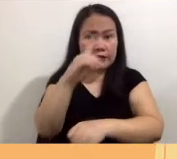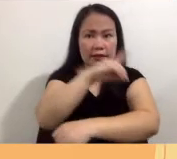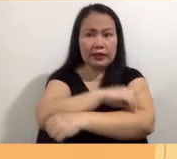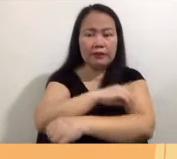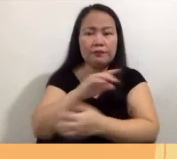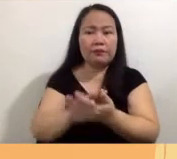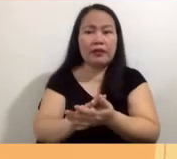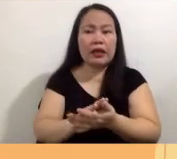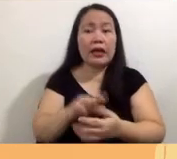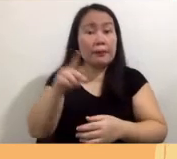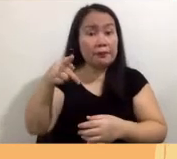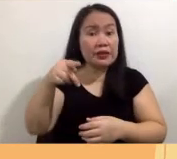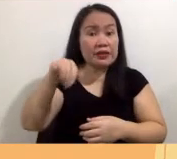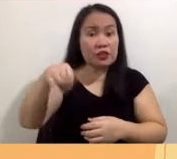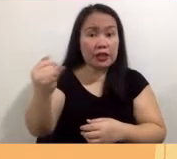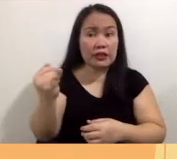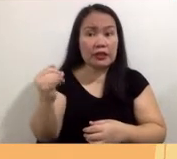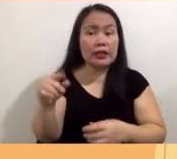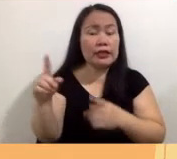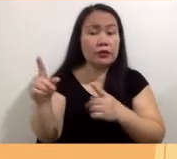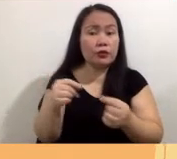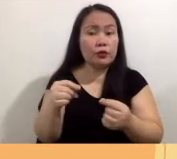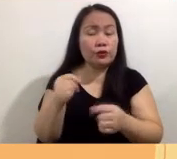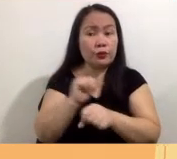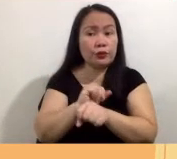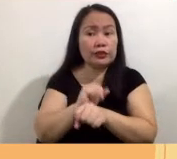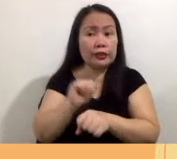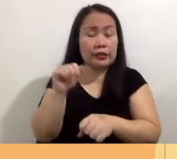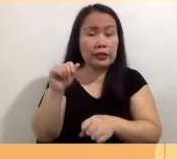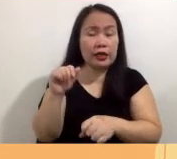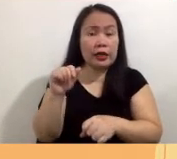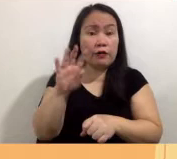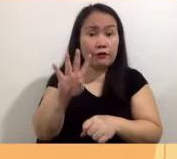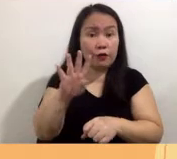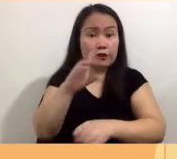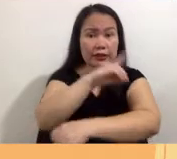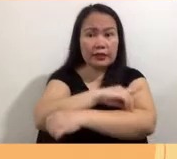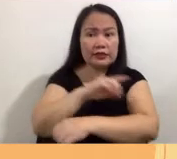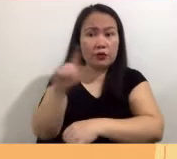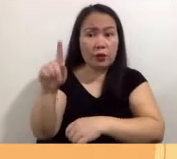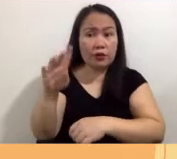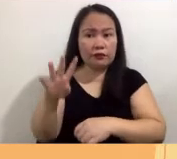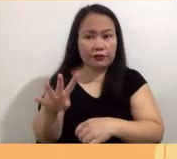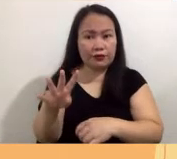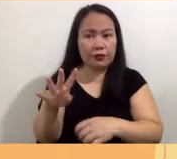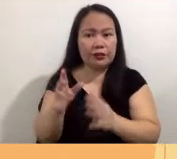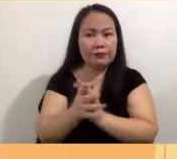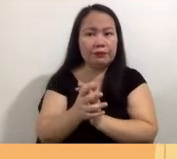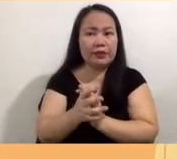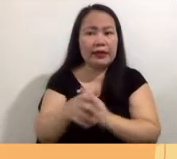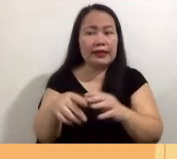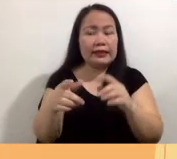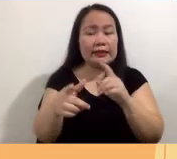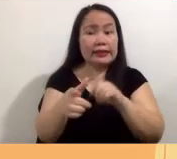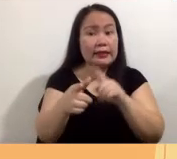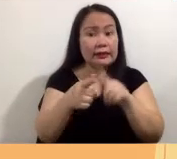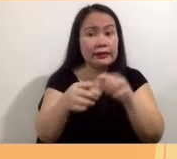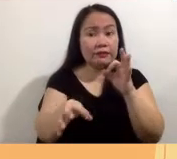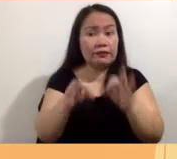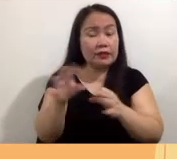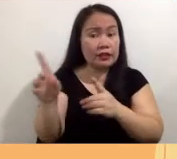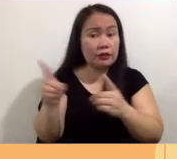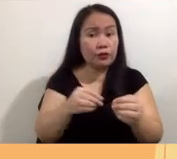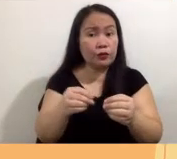PJ, since he can do the same job in 4 days, so that is 1 over 4. And then if they will do